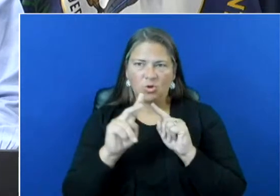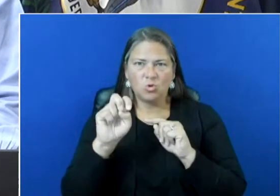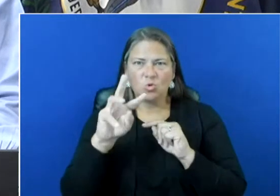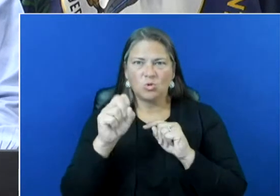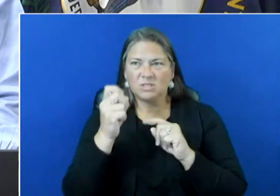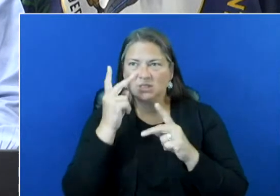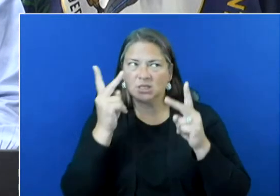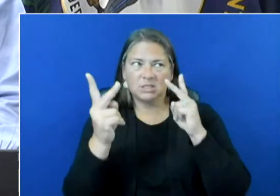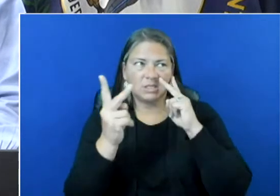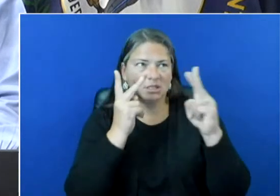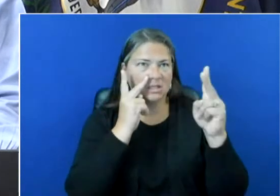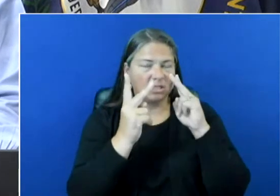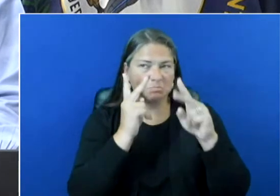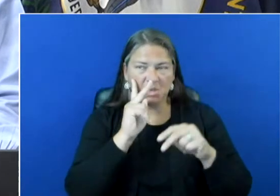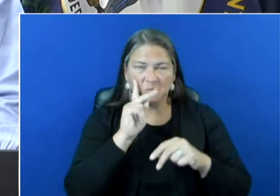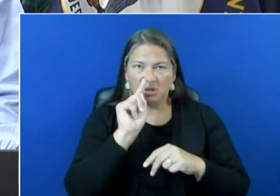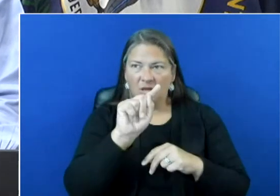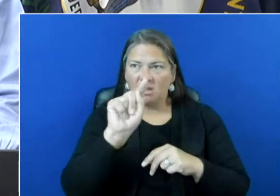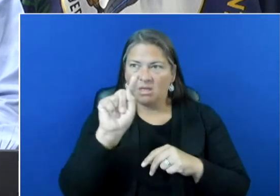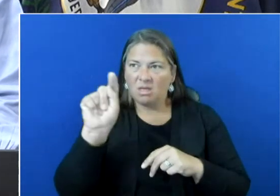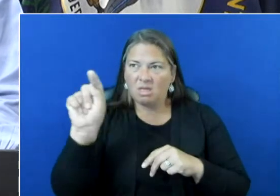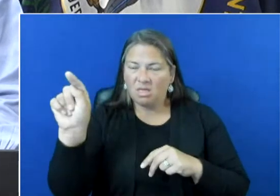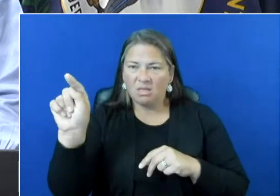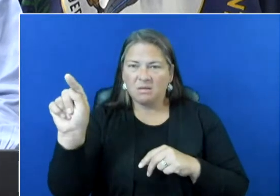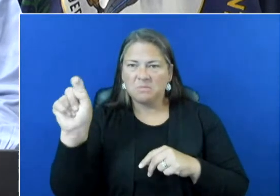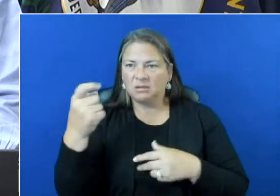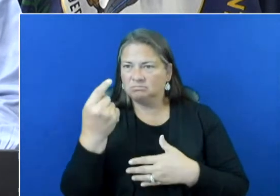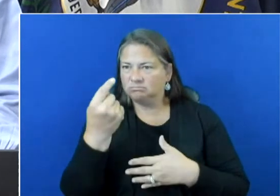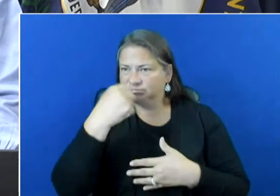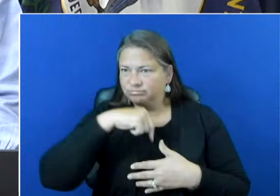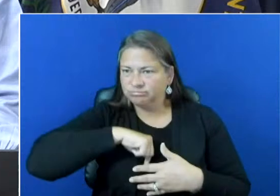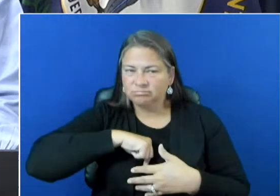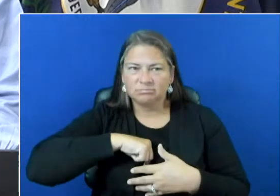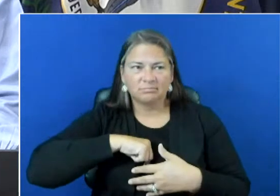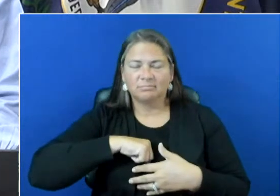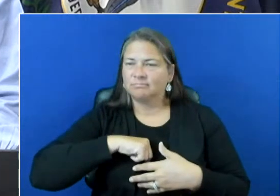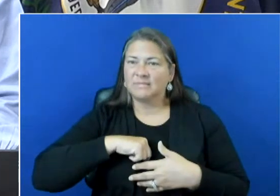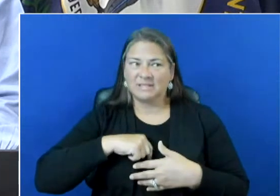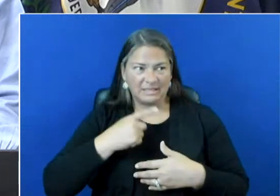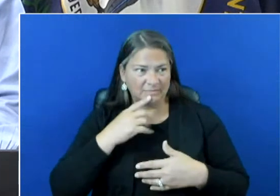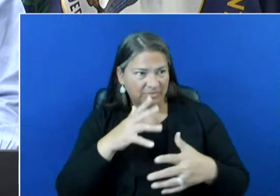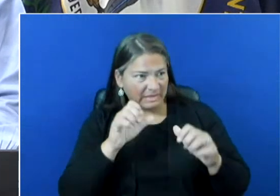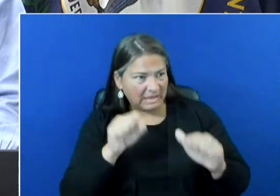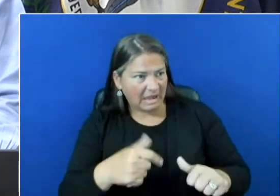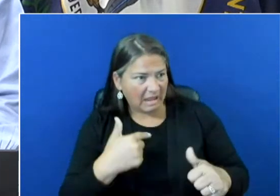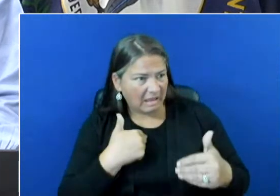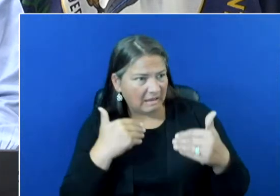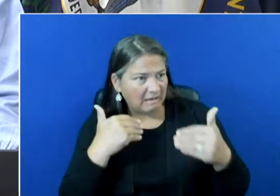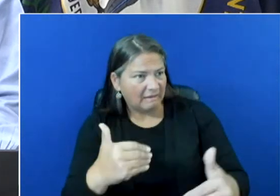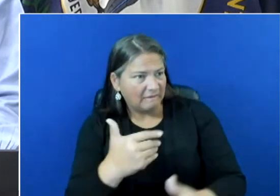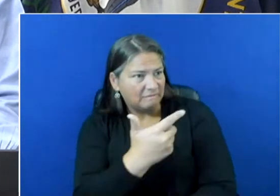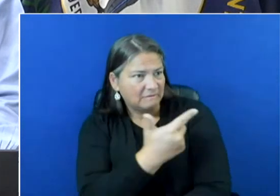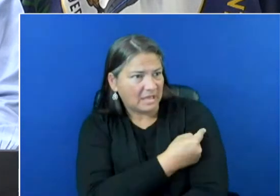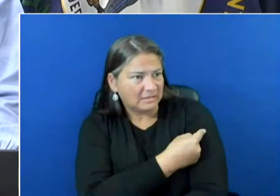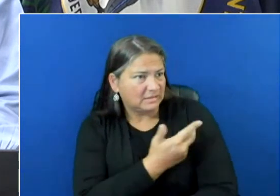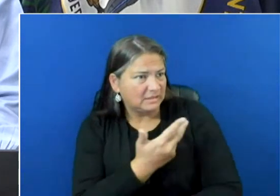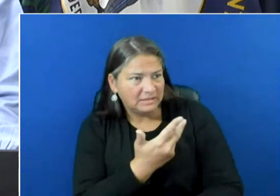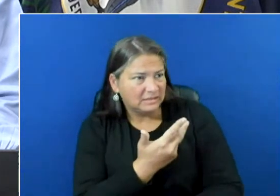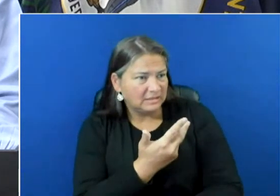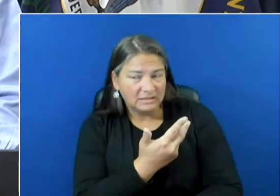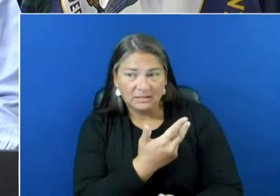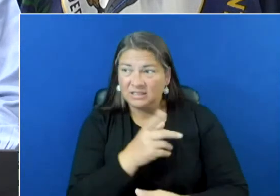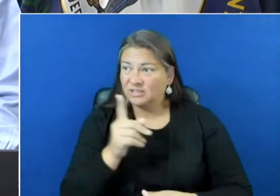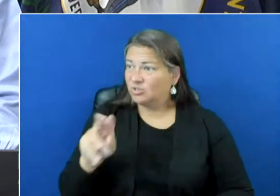of people about to be intubated saying, can I have the vaccine? And that healthcare worker saying it's too